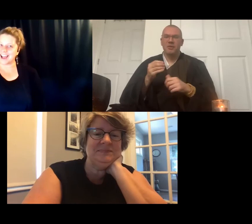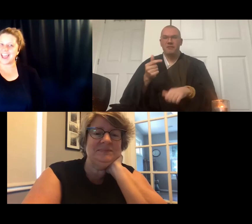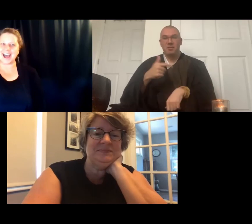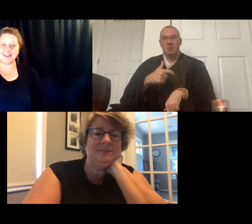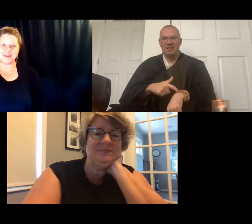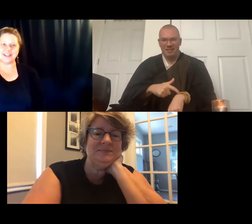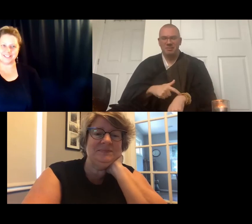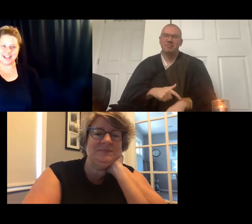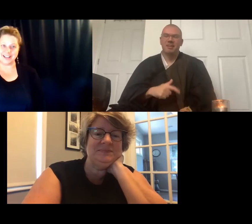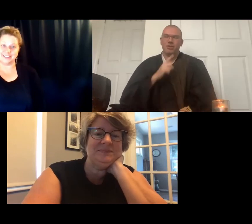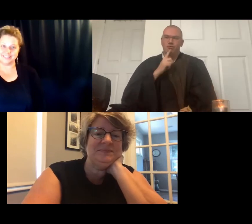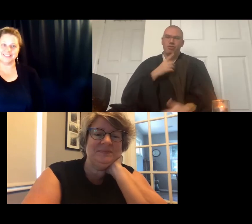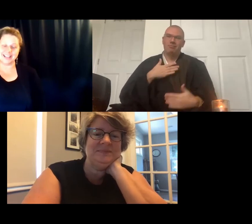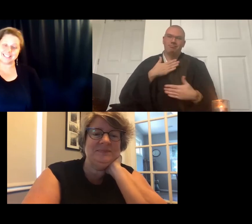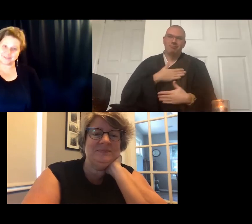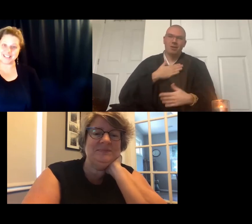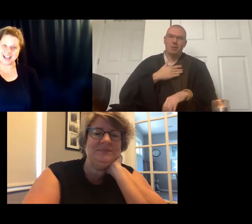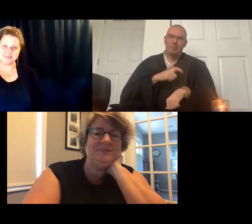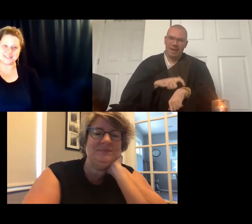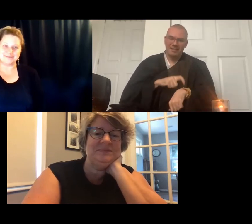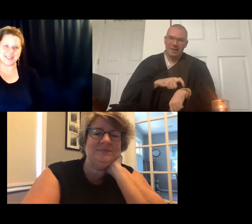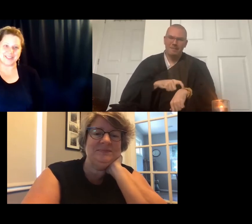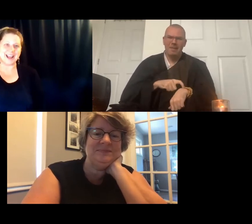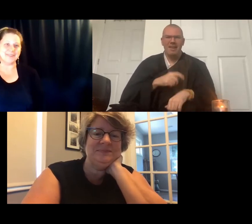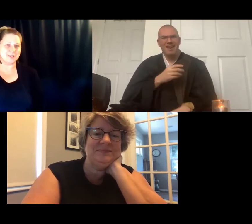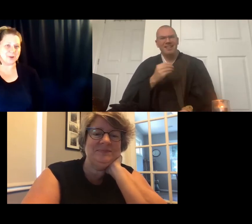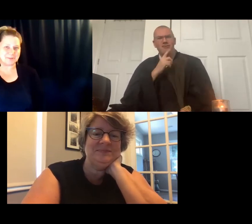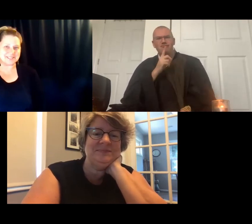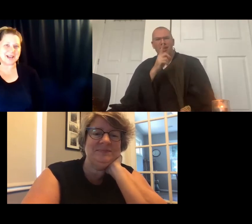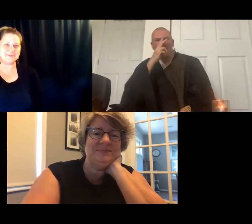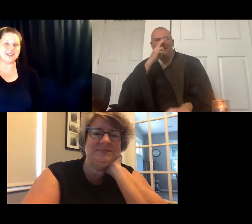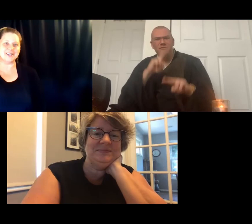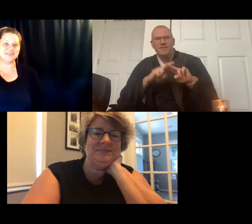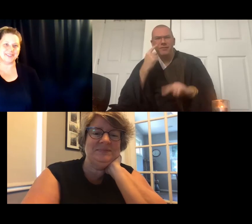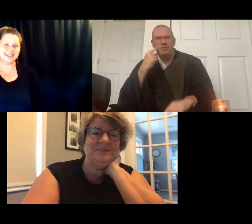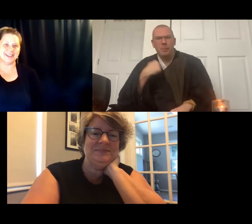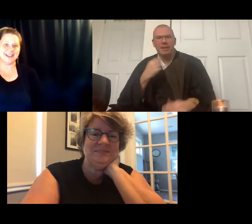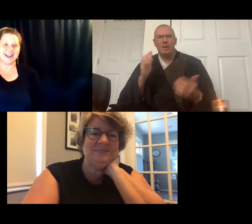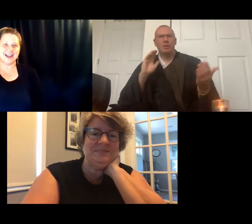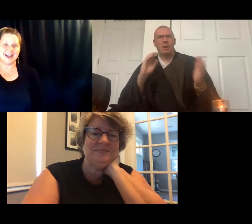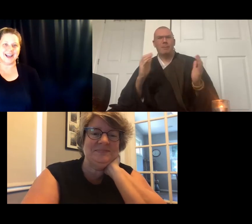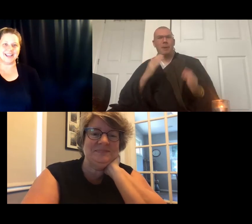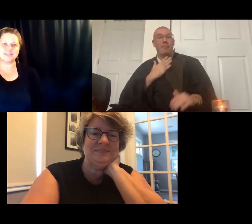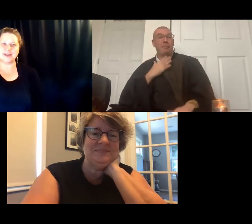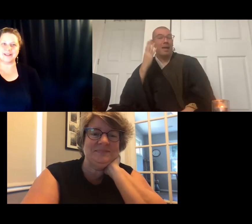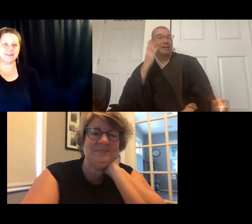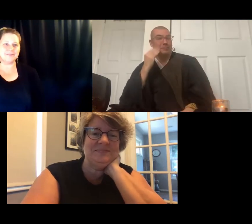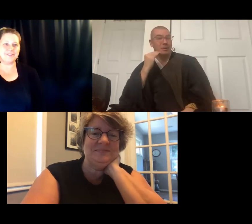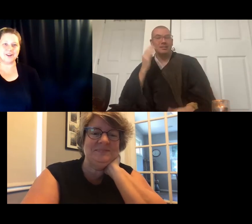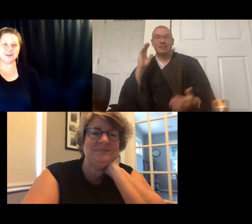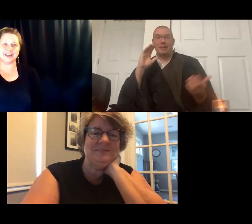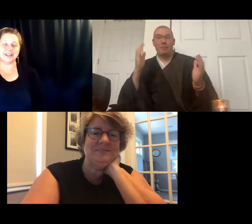Yes, I have been to China several times, and I've enjoyed my time there. It's